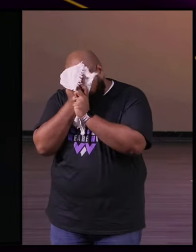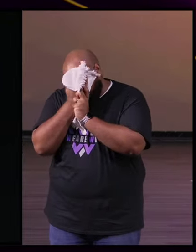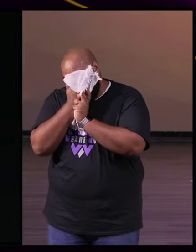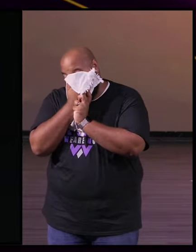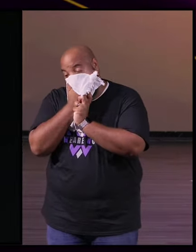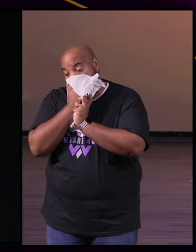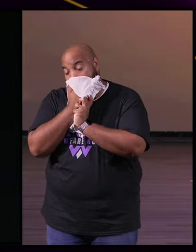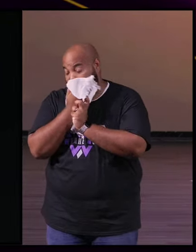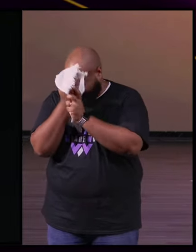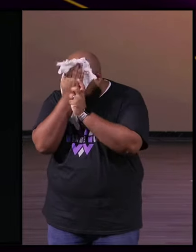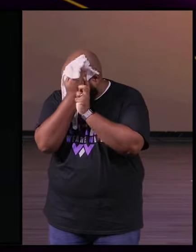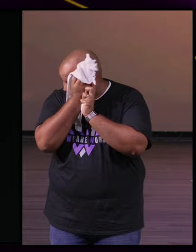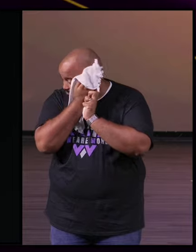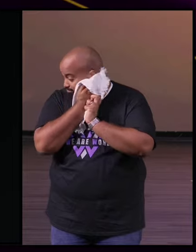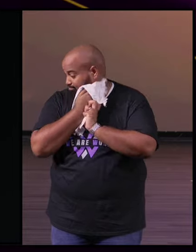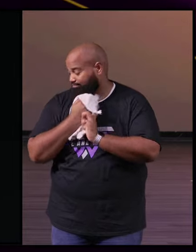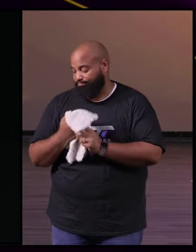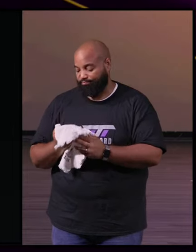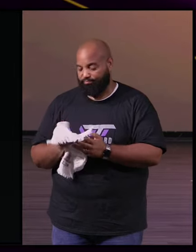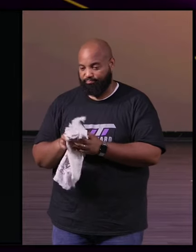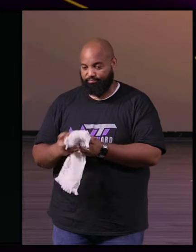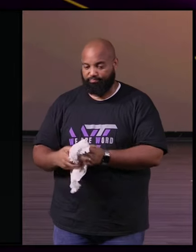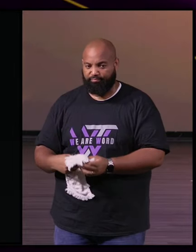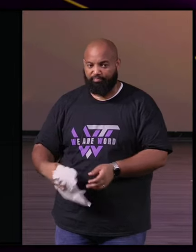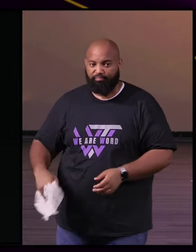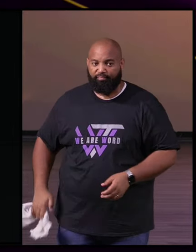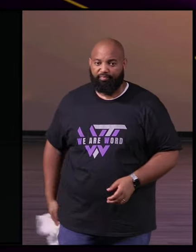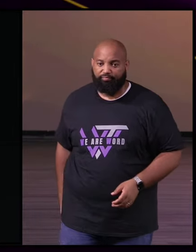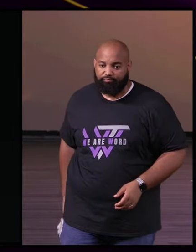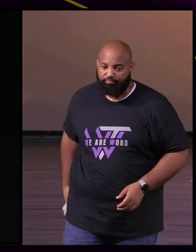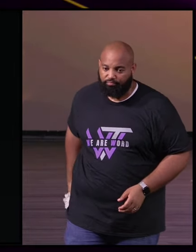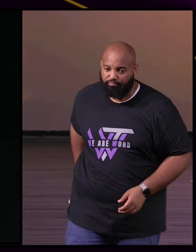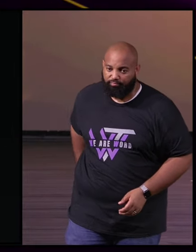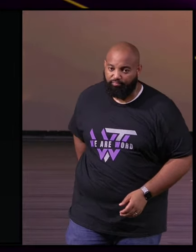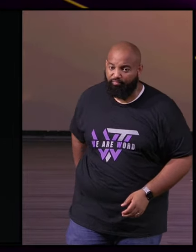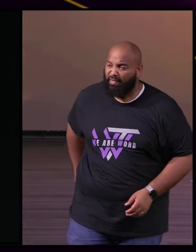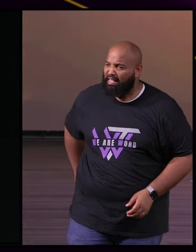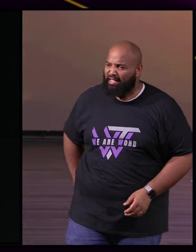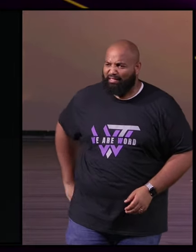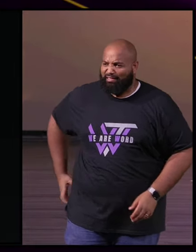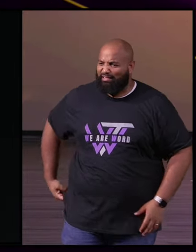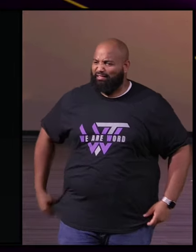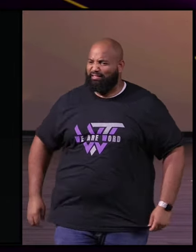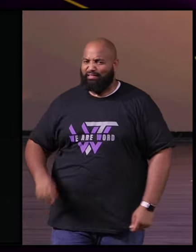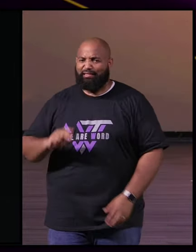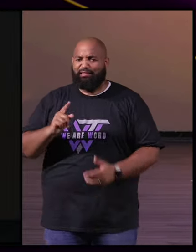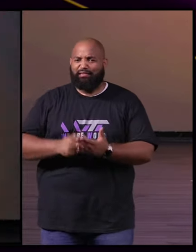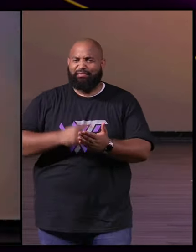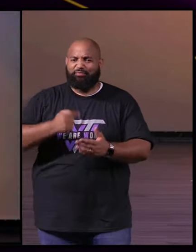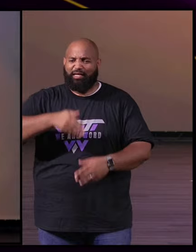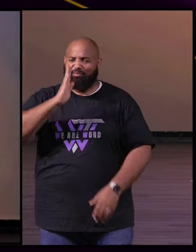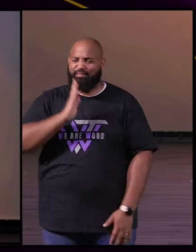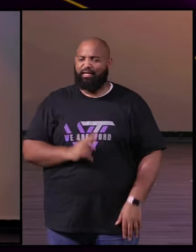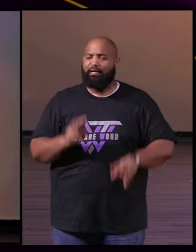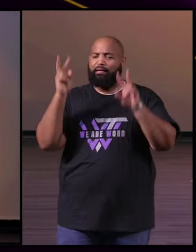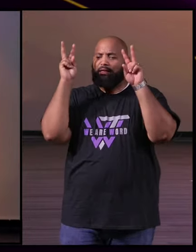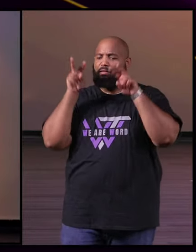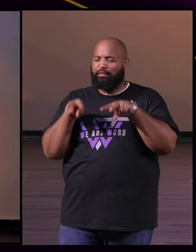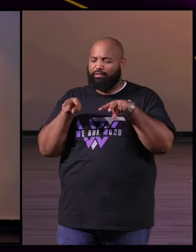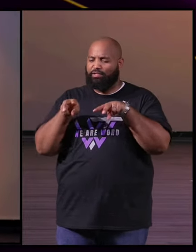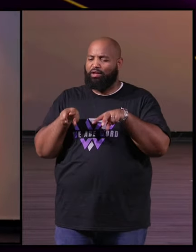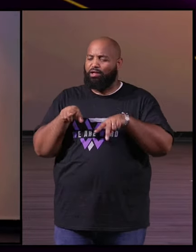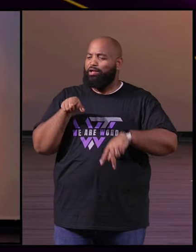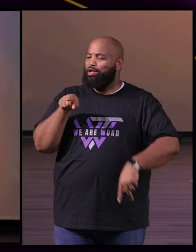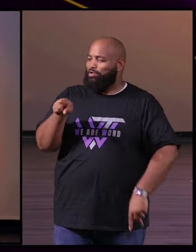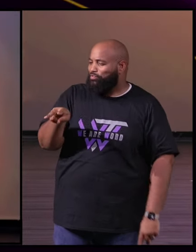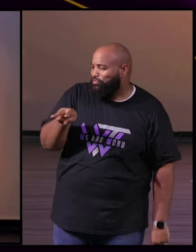It's not always what Satan has done. Sometimes God is looking up from glory, saying, you claim to